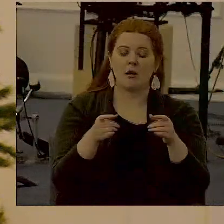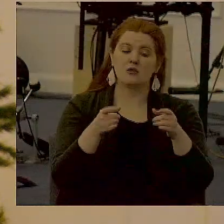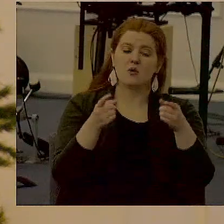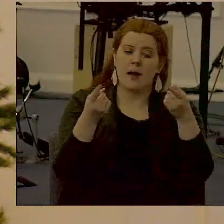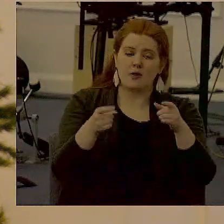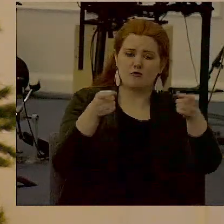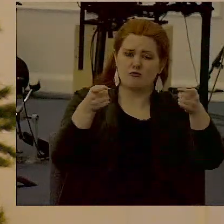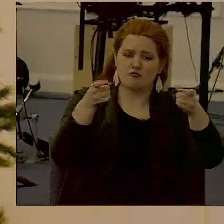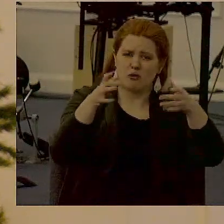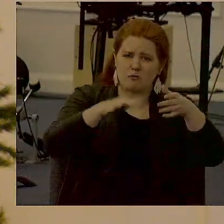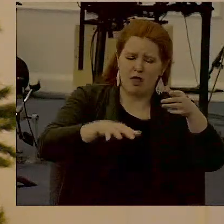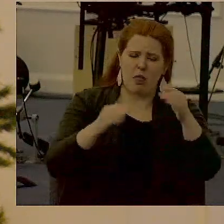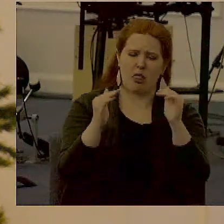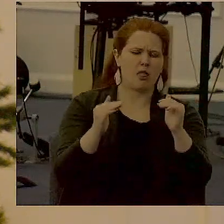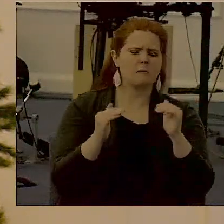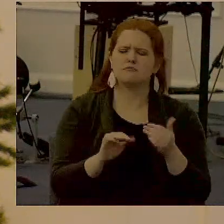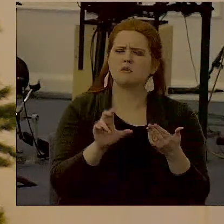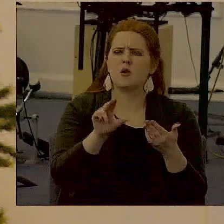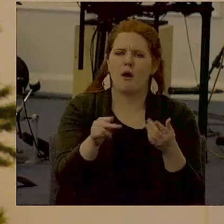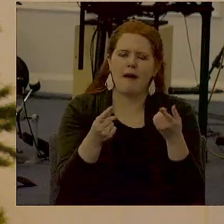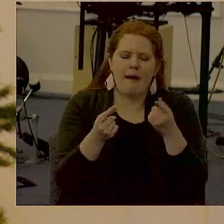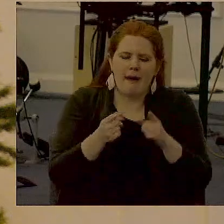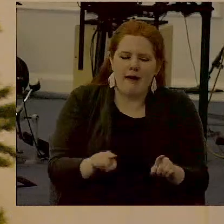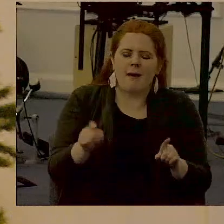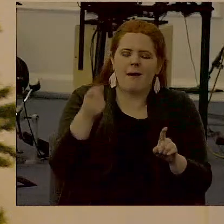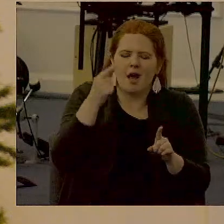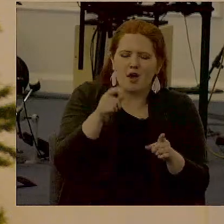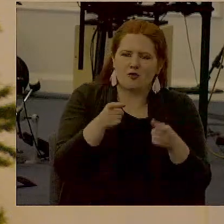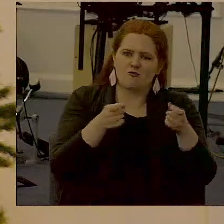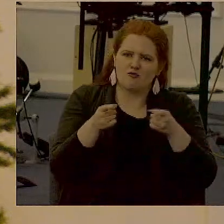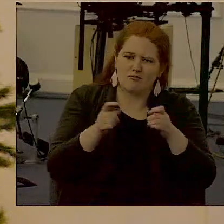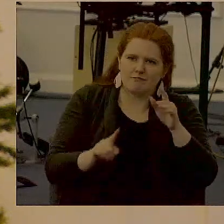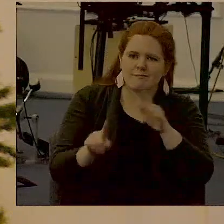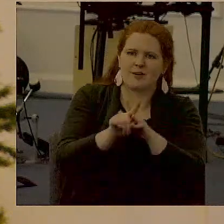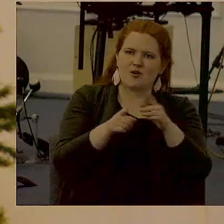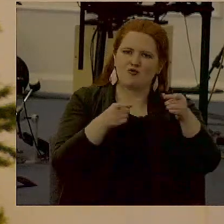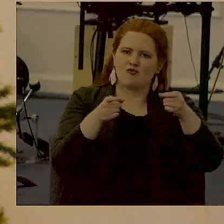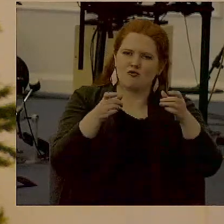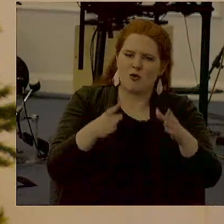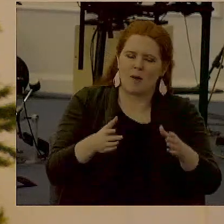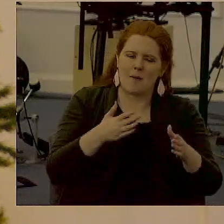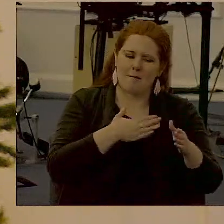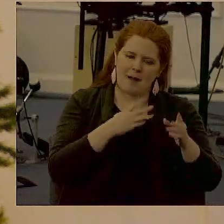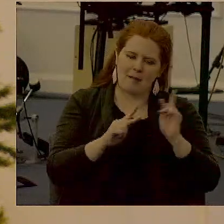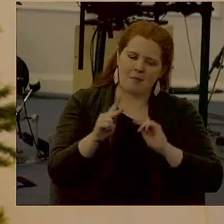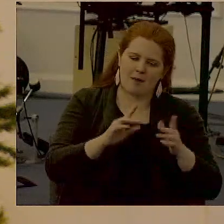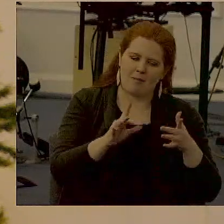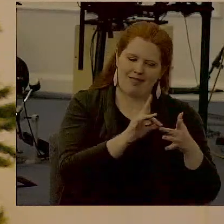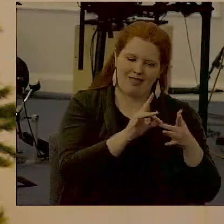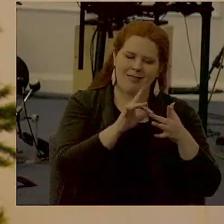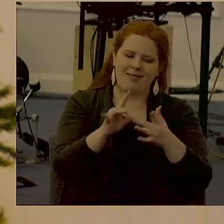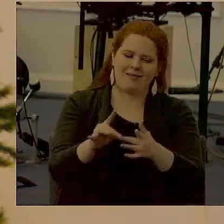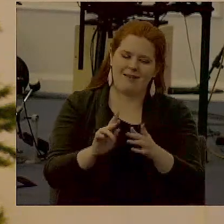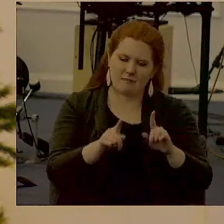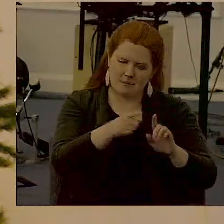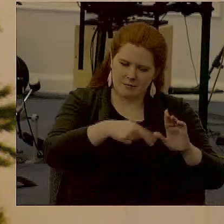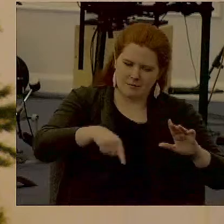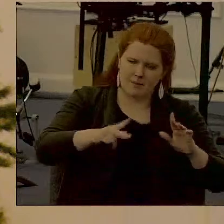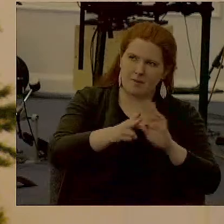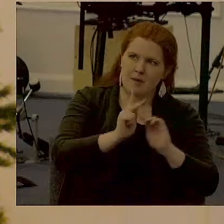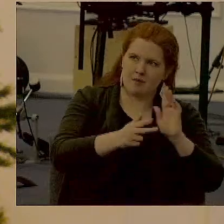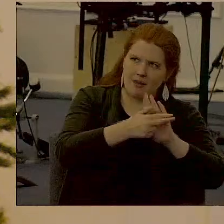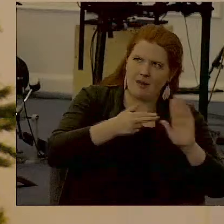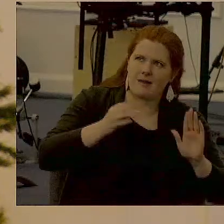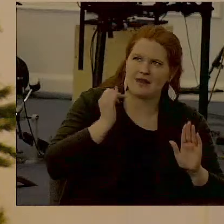Judah. For from you shall come a ruler who will shepherd my people Israel."